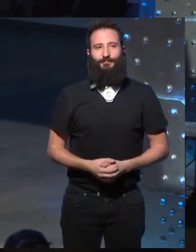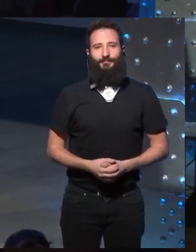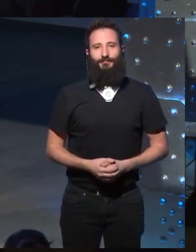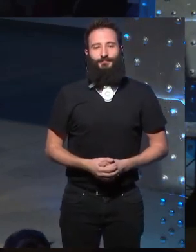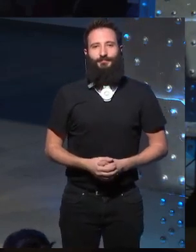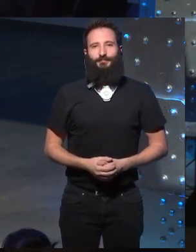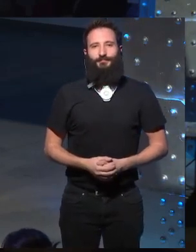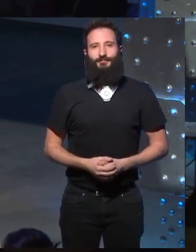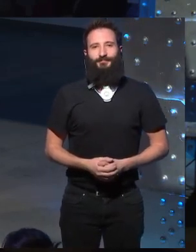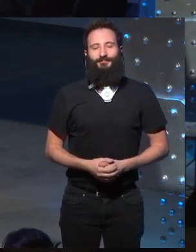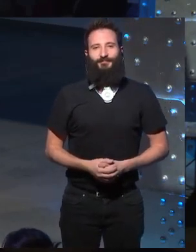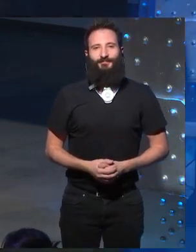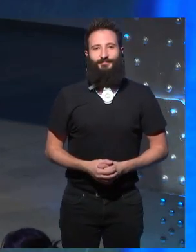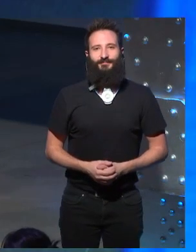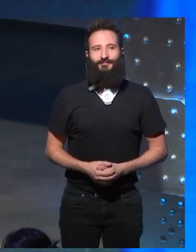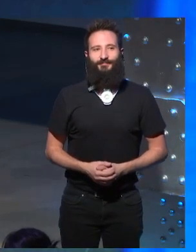feelings?